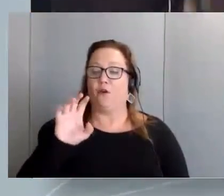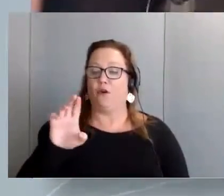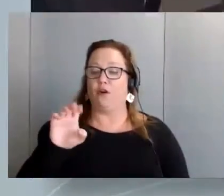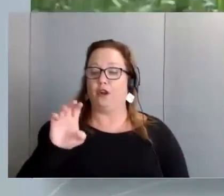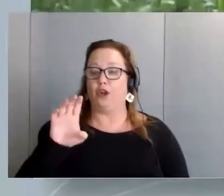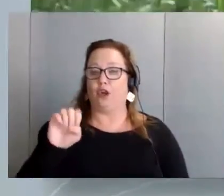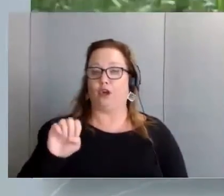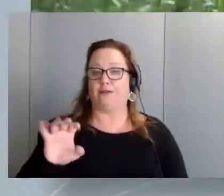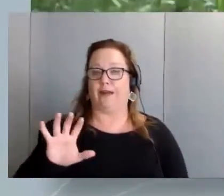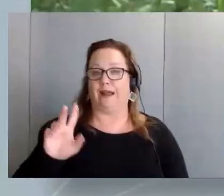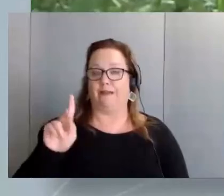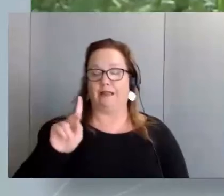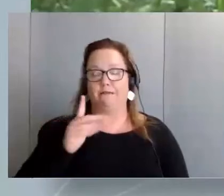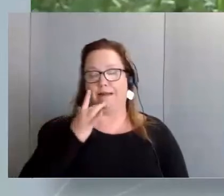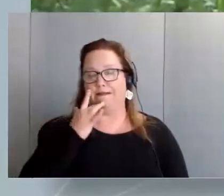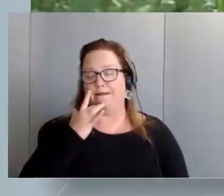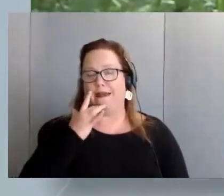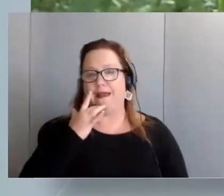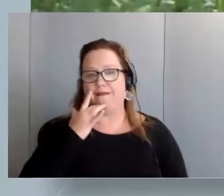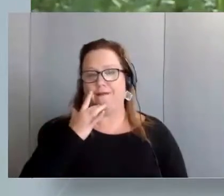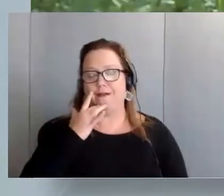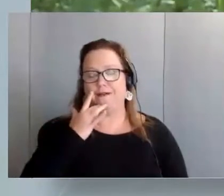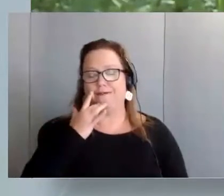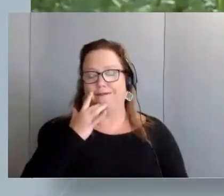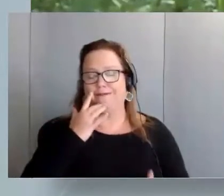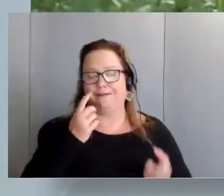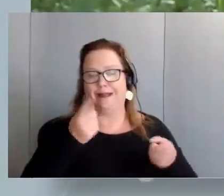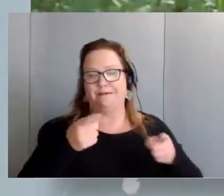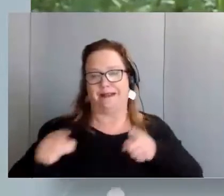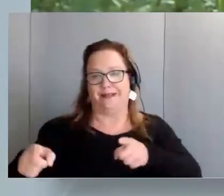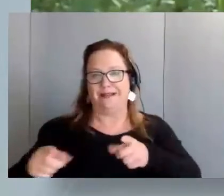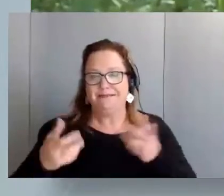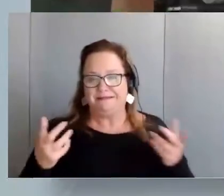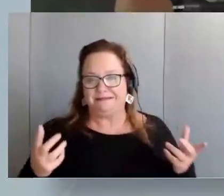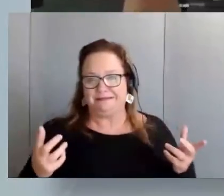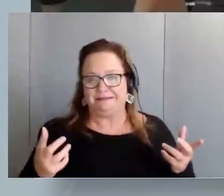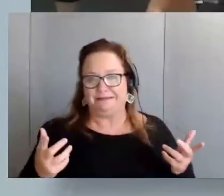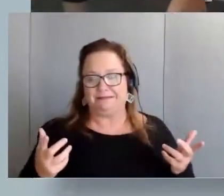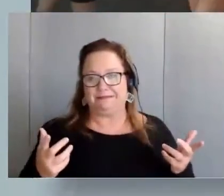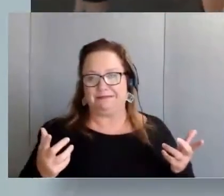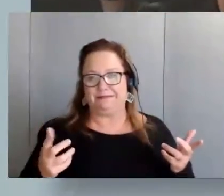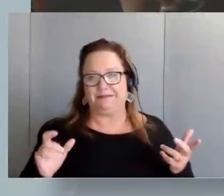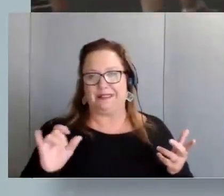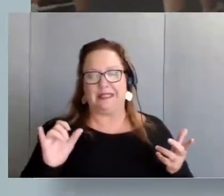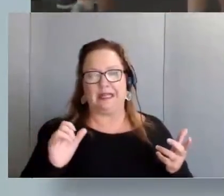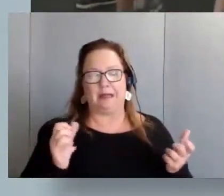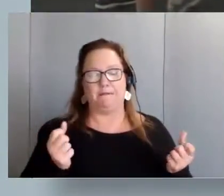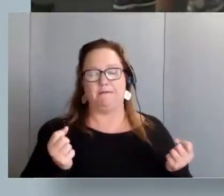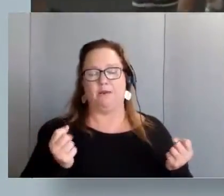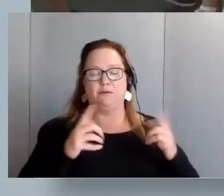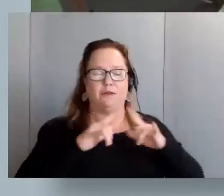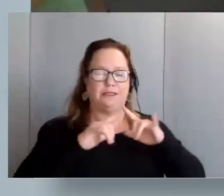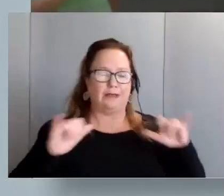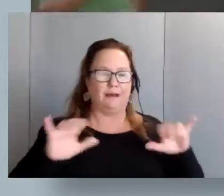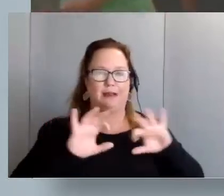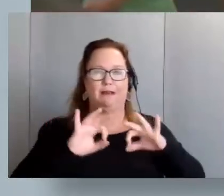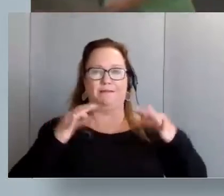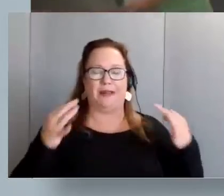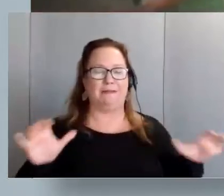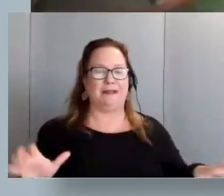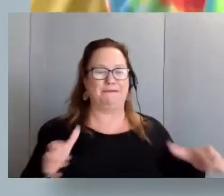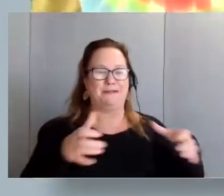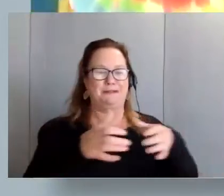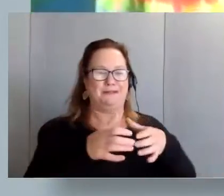favorite events. It's almost like there are multiple simultaneous family reunions